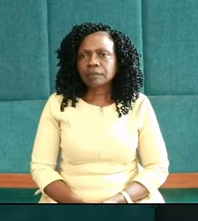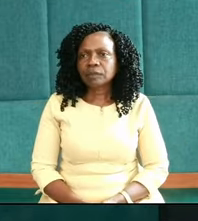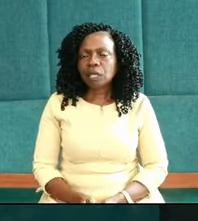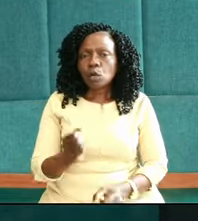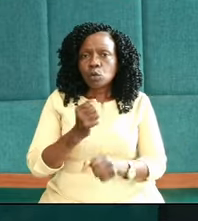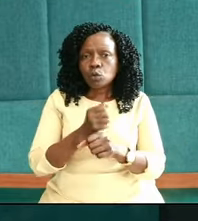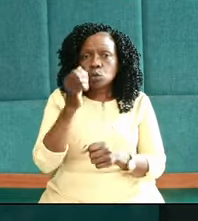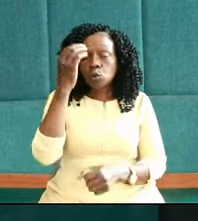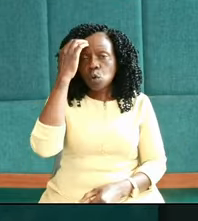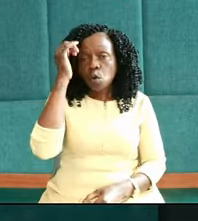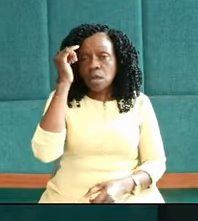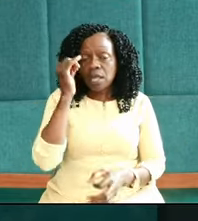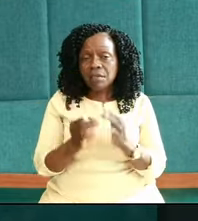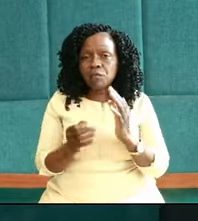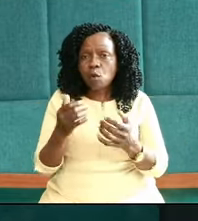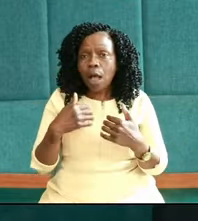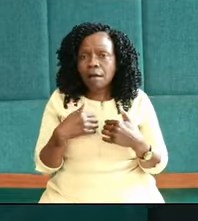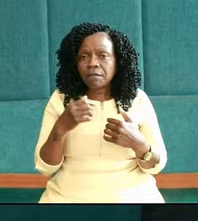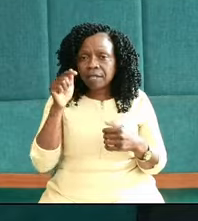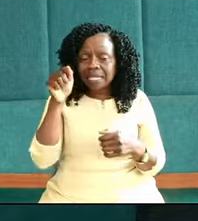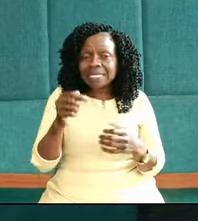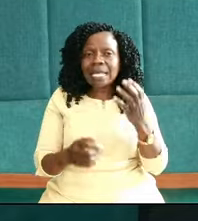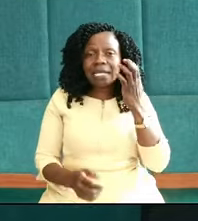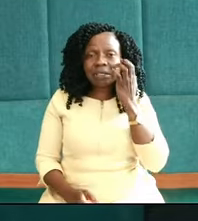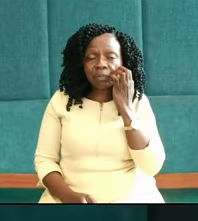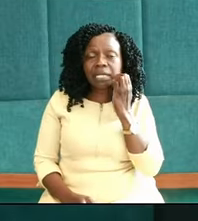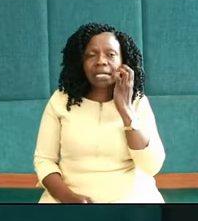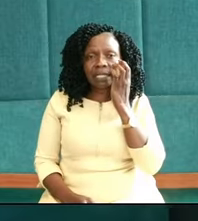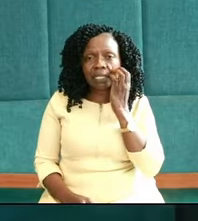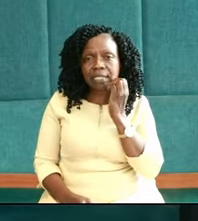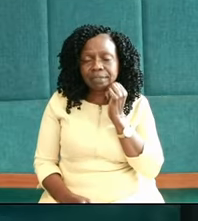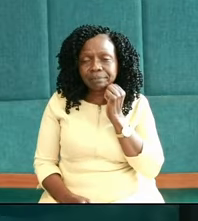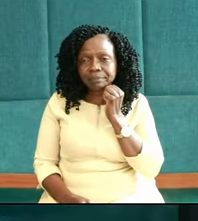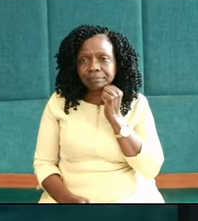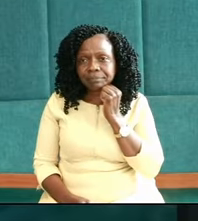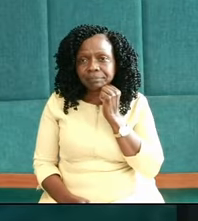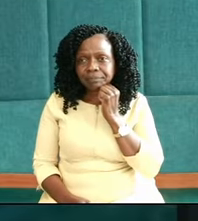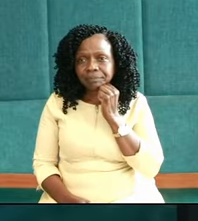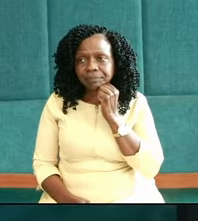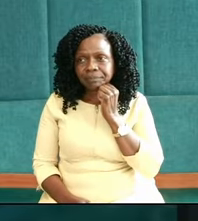Do you know, if you have that experience,